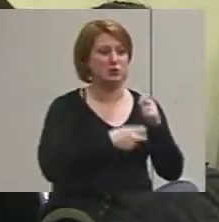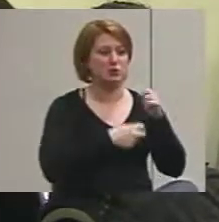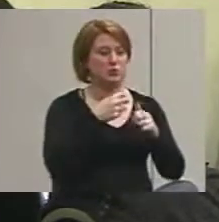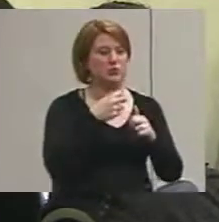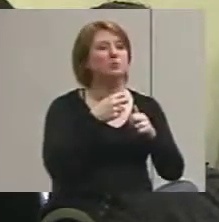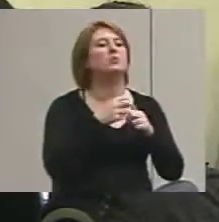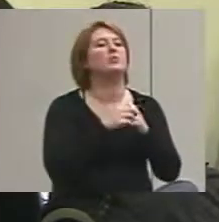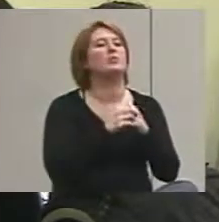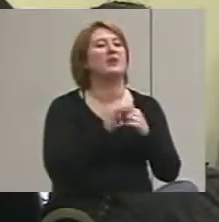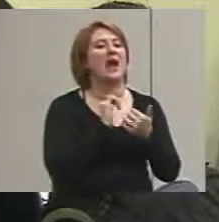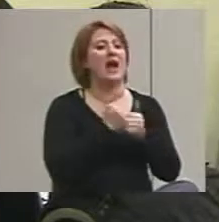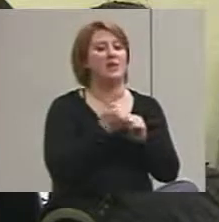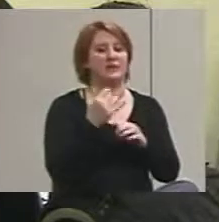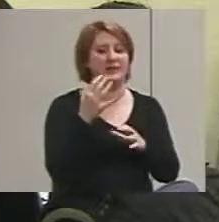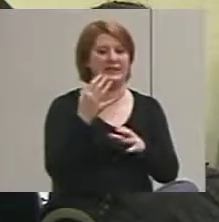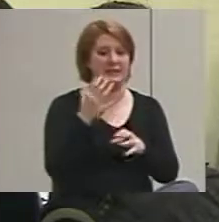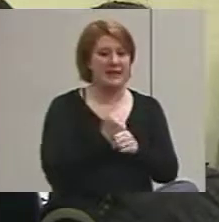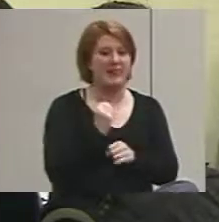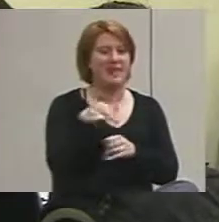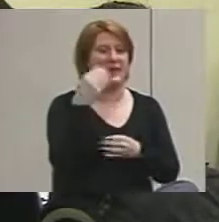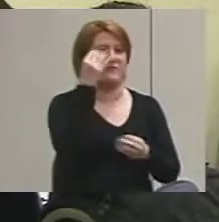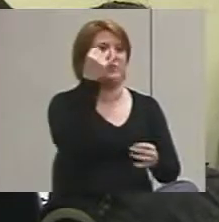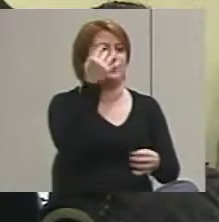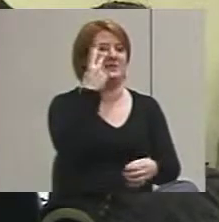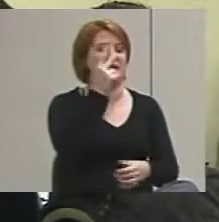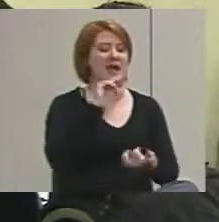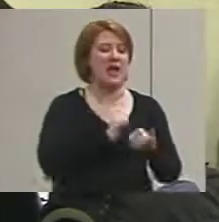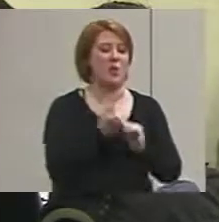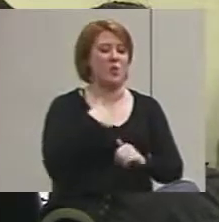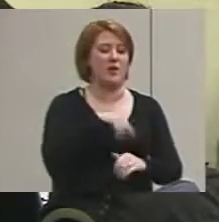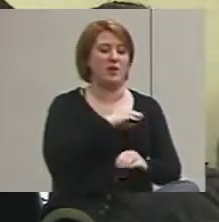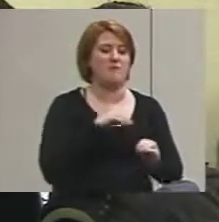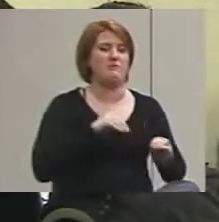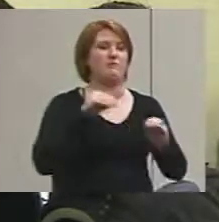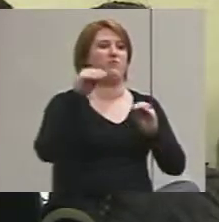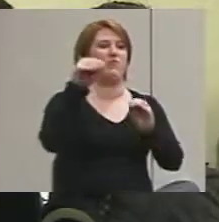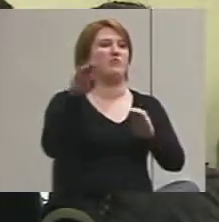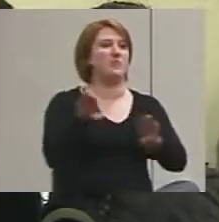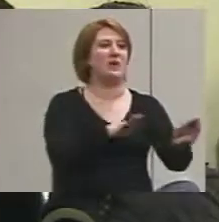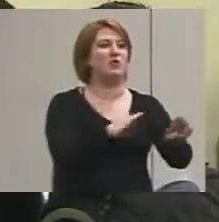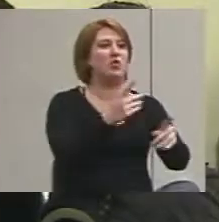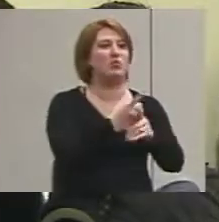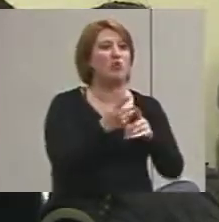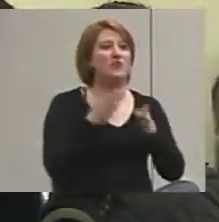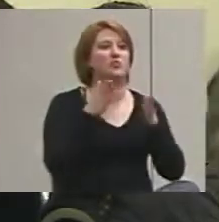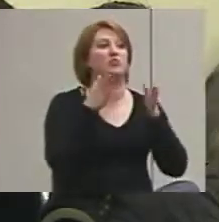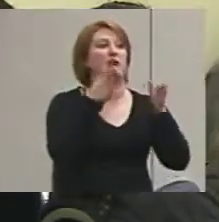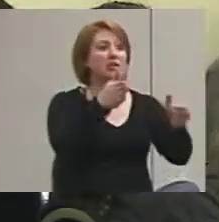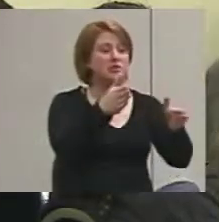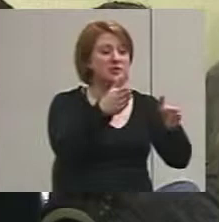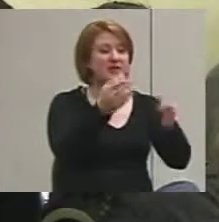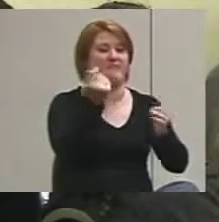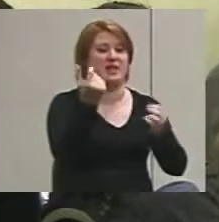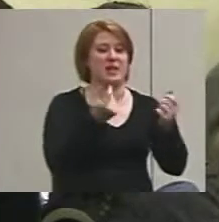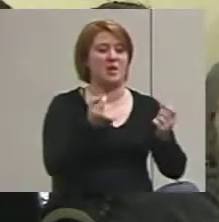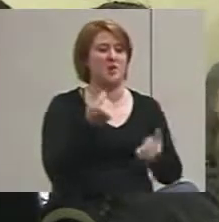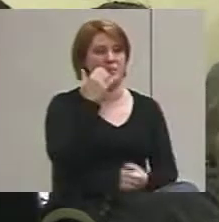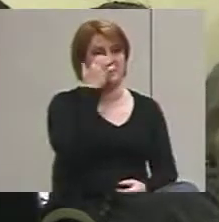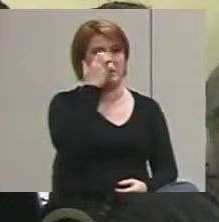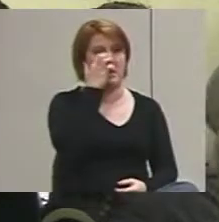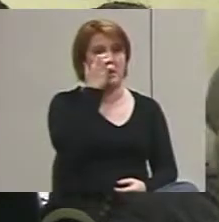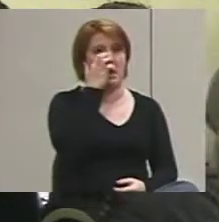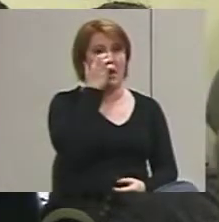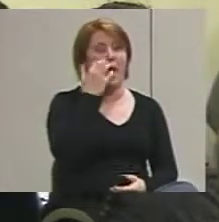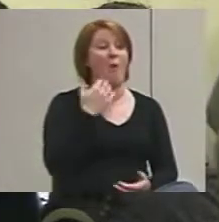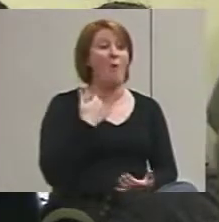how do we start to grab some of that information so we can see how we can move his behavior in the right direction and fade out some of these things. We'd like that package to